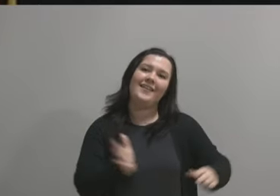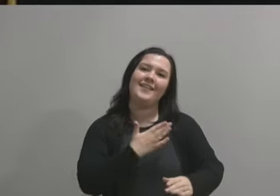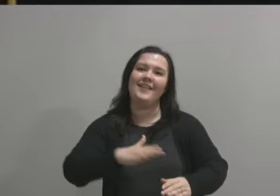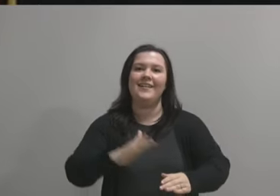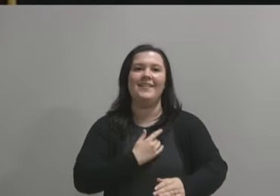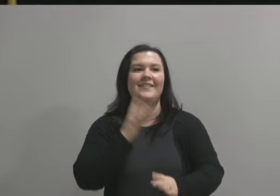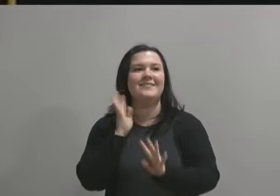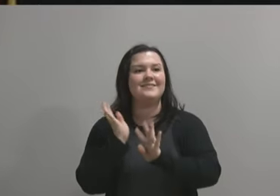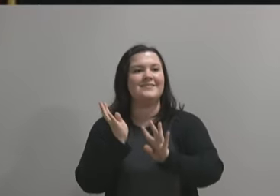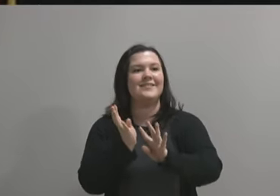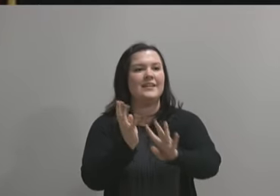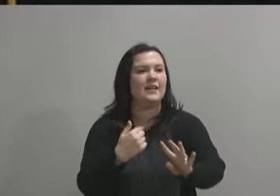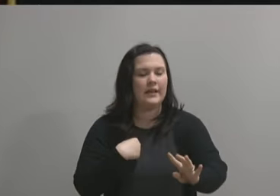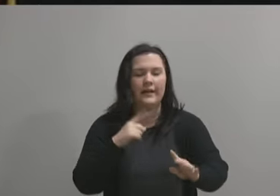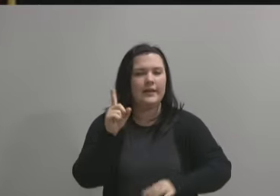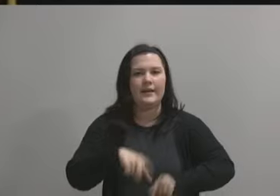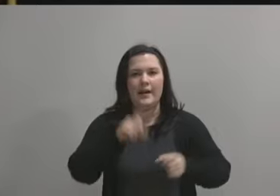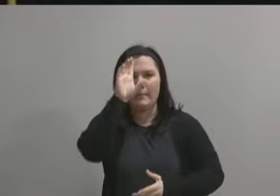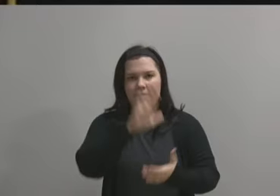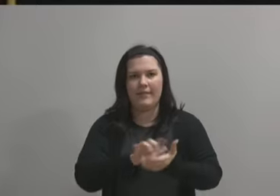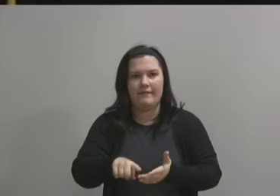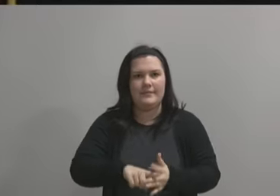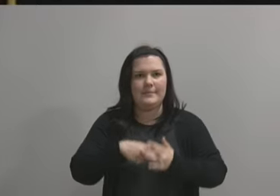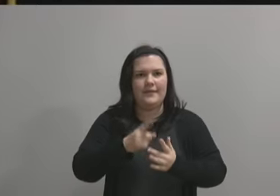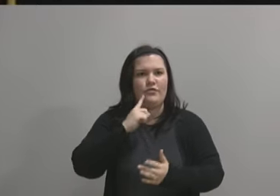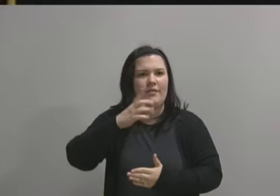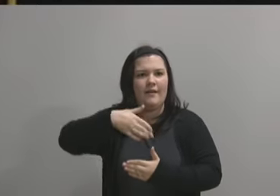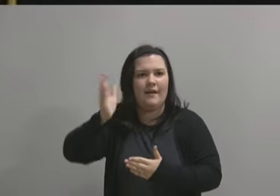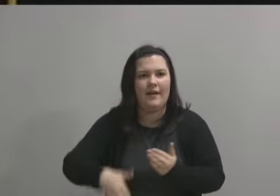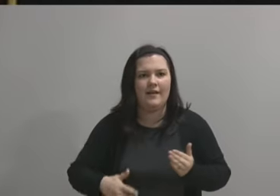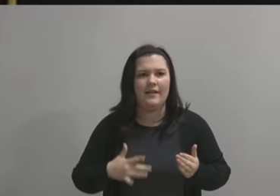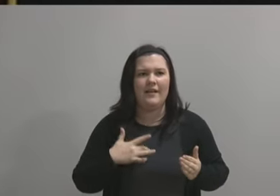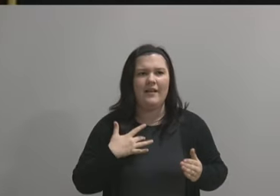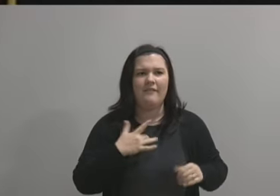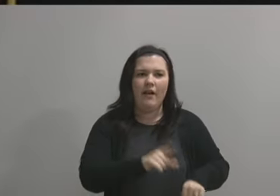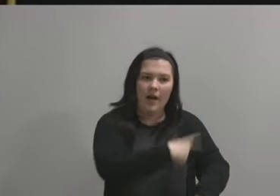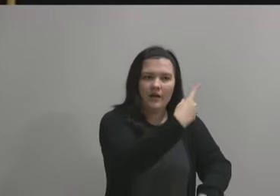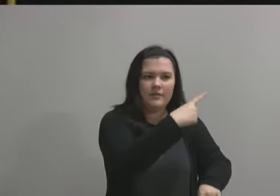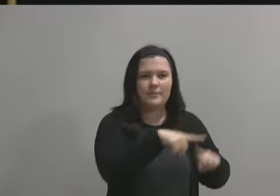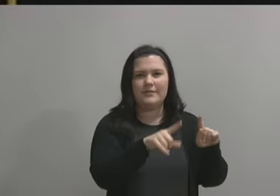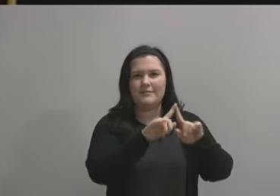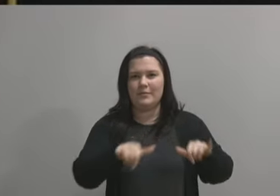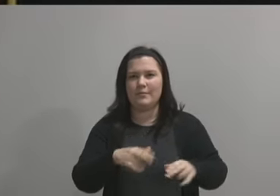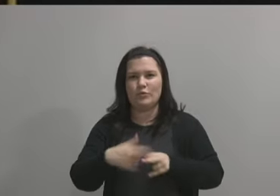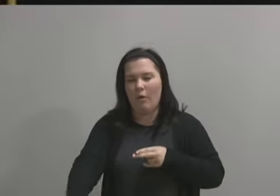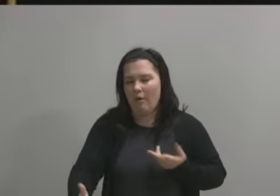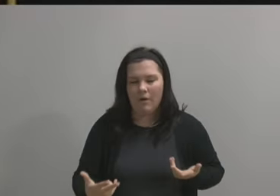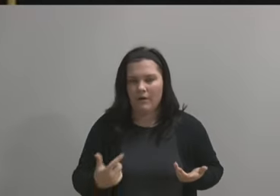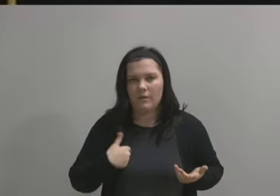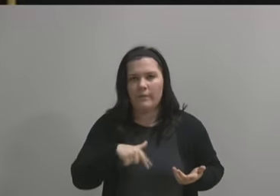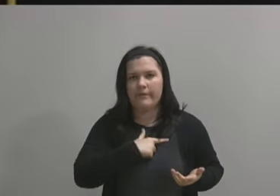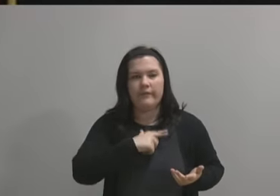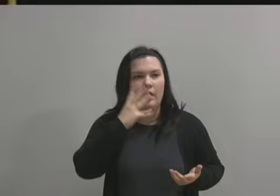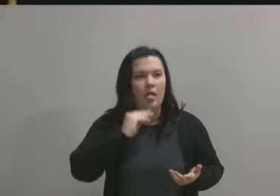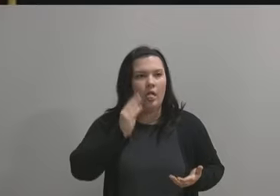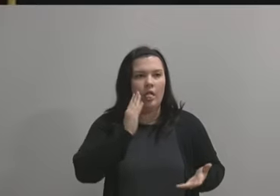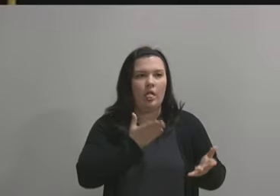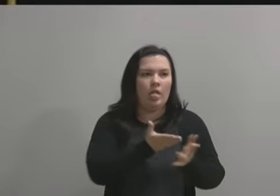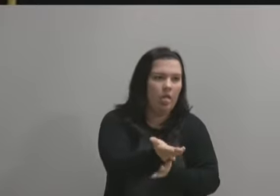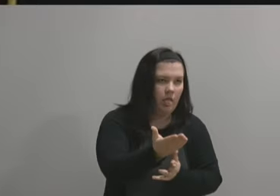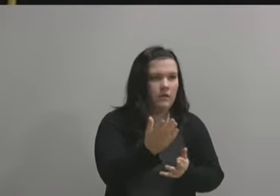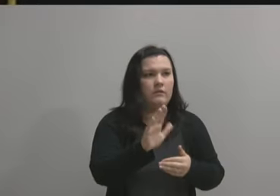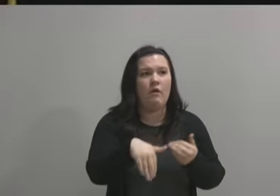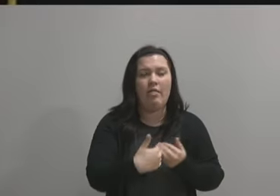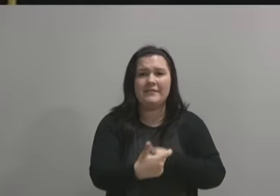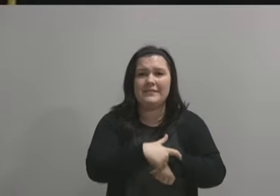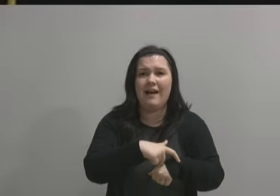this is the beginning of the end. Our time here has felt so long and so short, hasn't it? We've overcome so much during our time together as Comets,